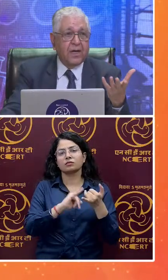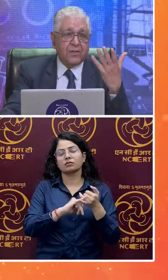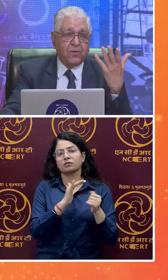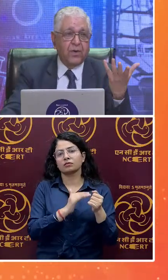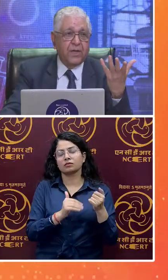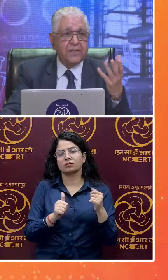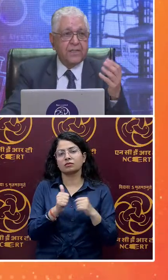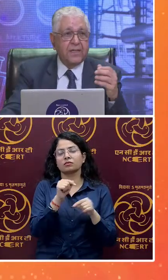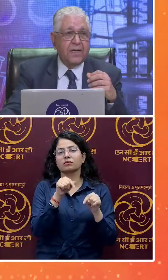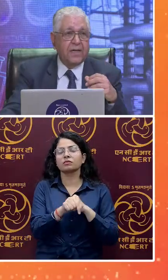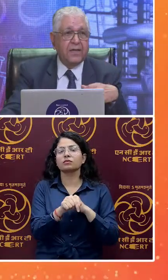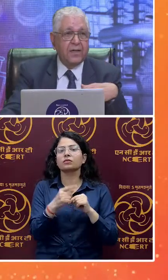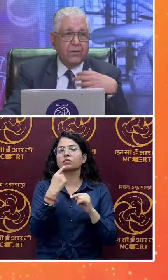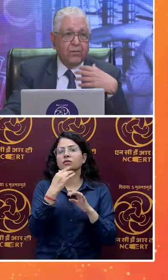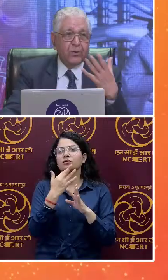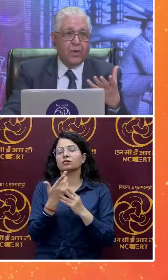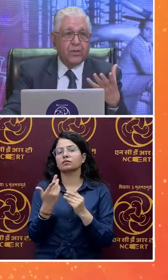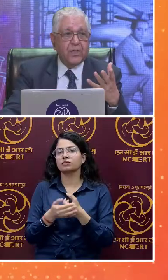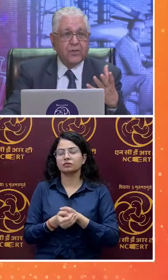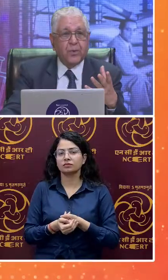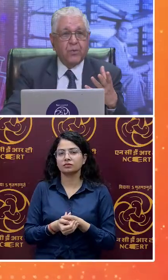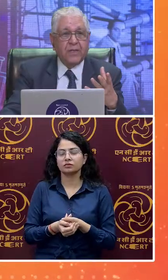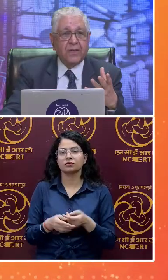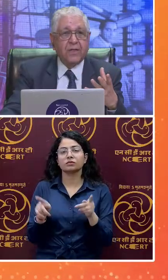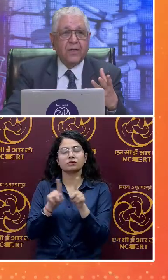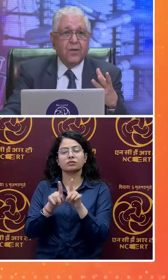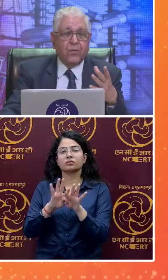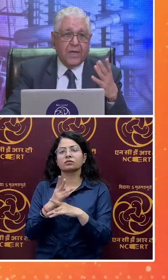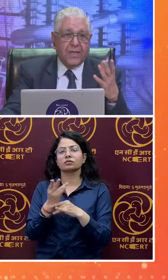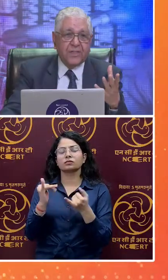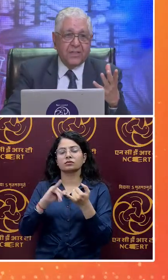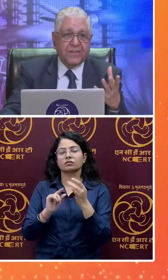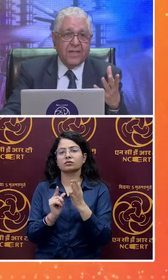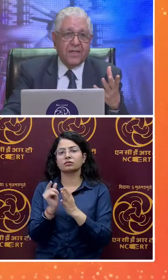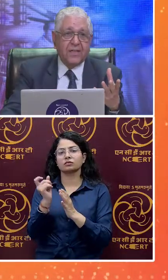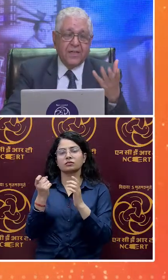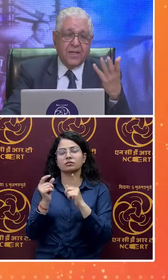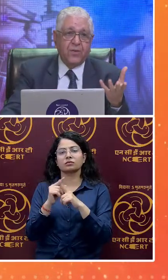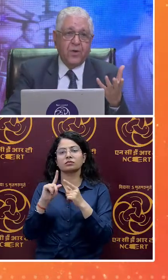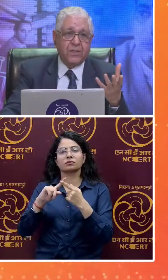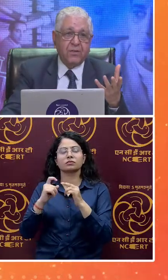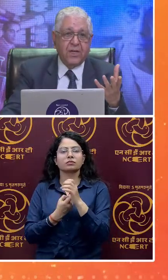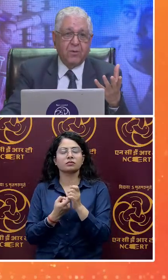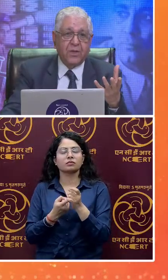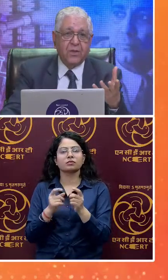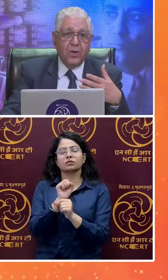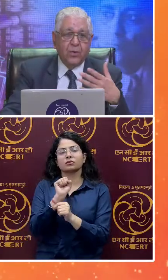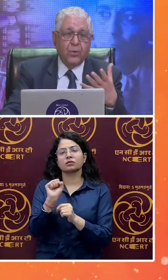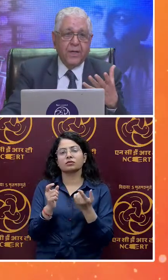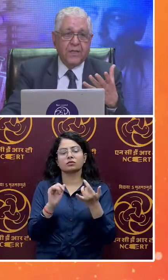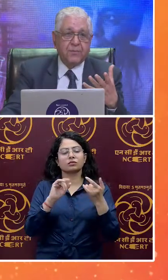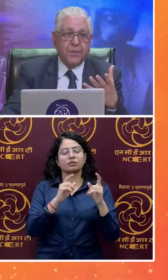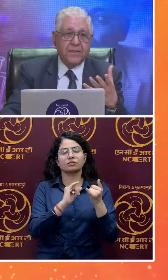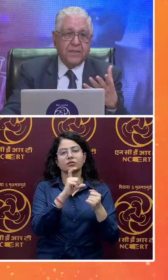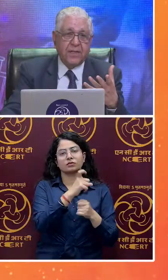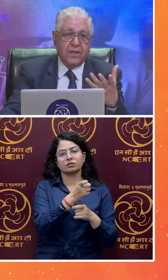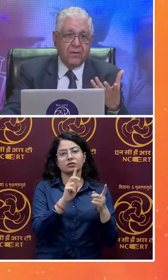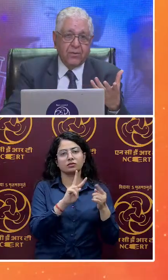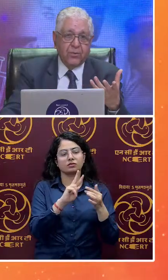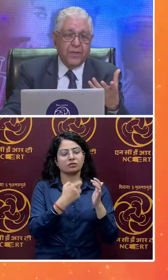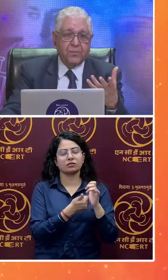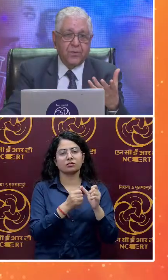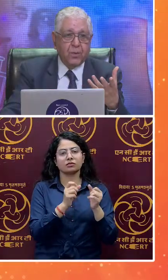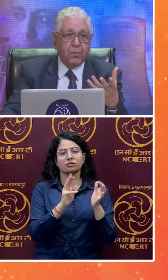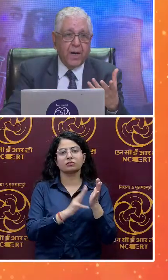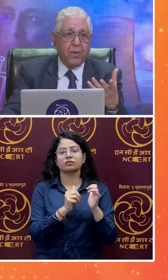Fowler. R. H. Fowler incidentally was also the supervisor for S. Chandrasekhar, the nephew of C. V. Raman, who did his PhD